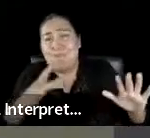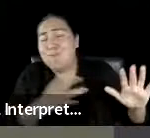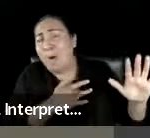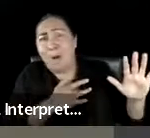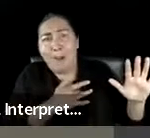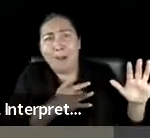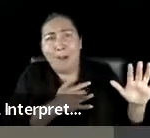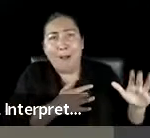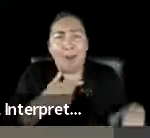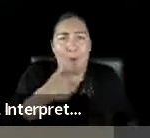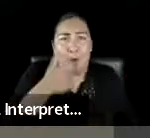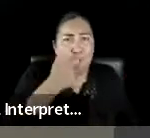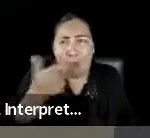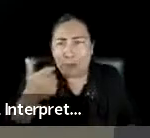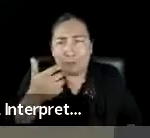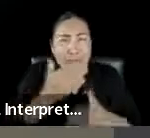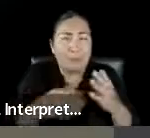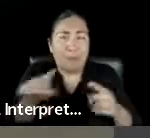watching some of them, because